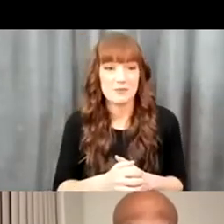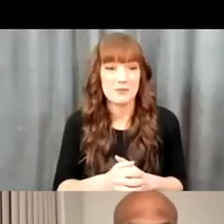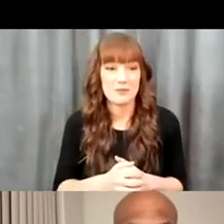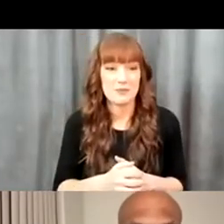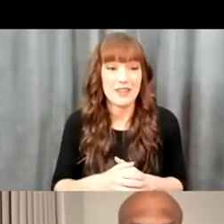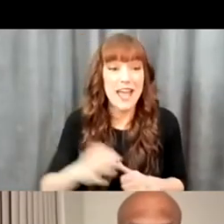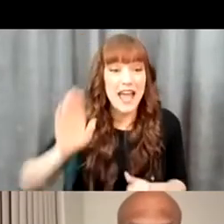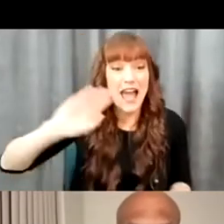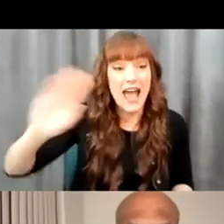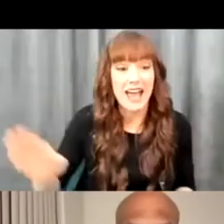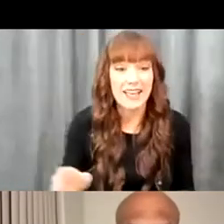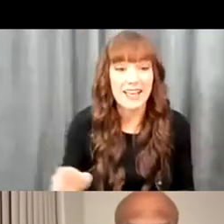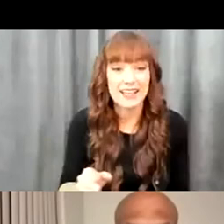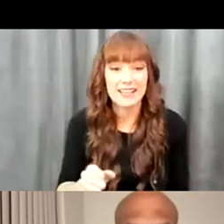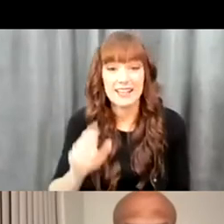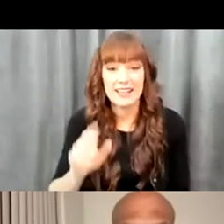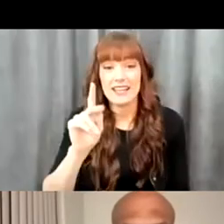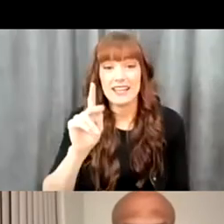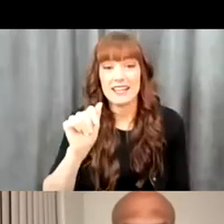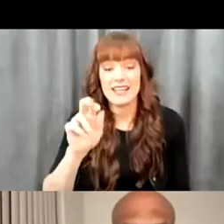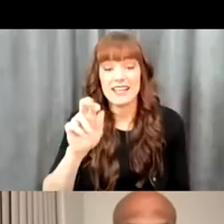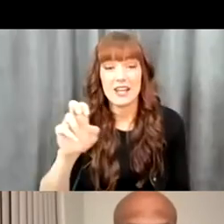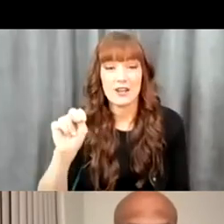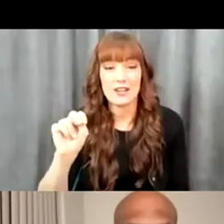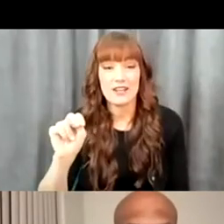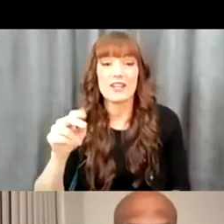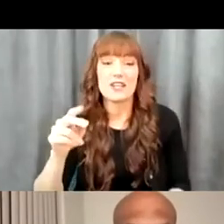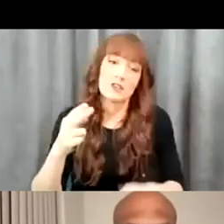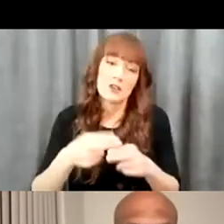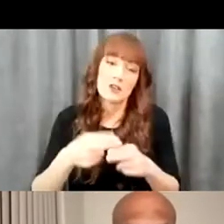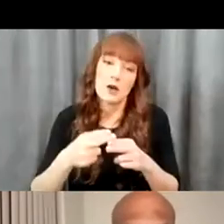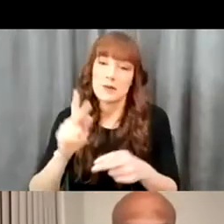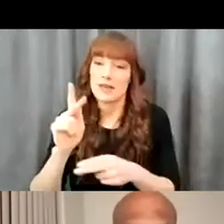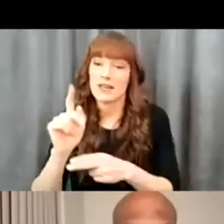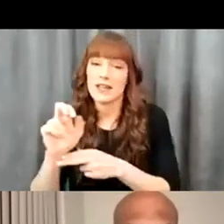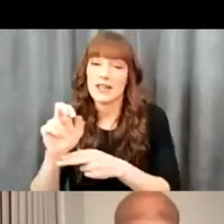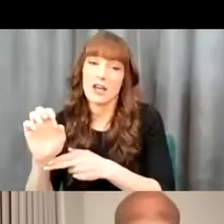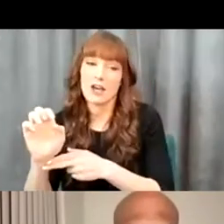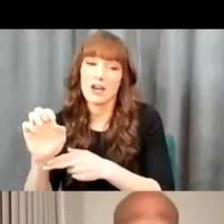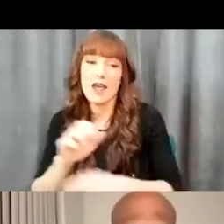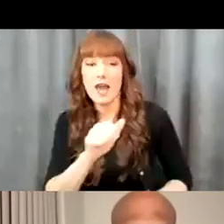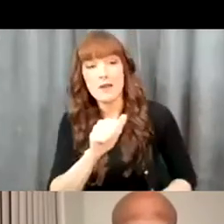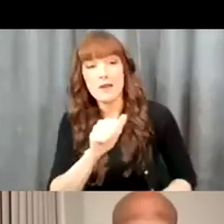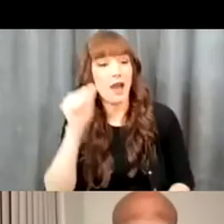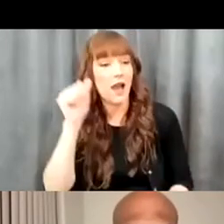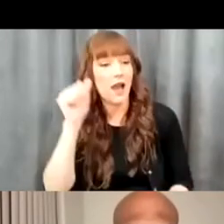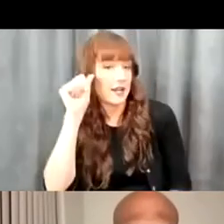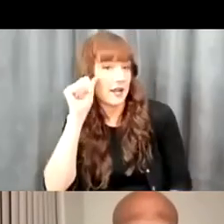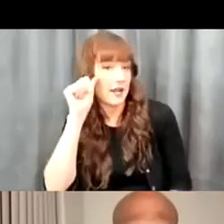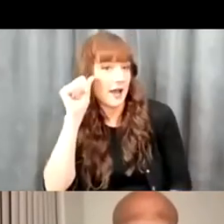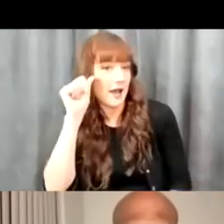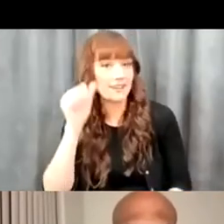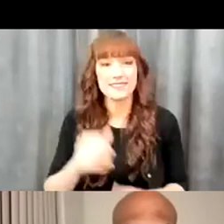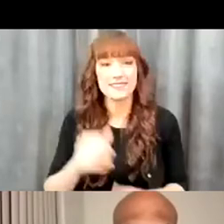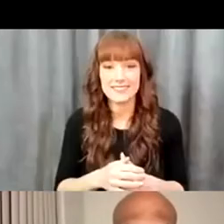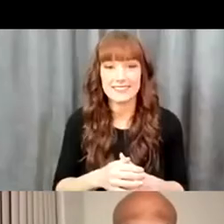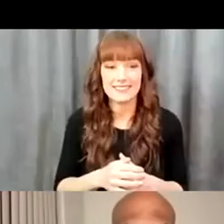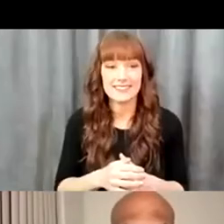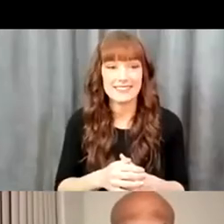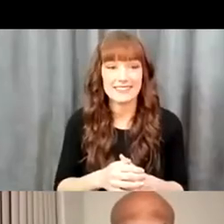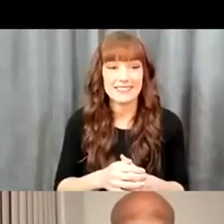Hi, Karen Eilbacher, you can call me Care, playing Anika. Hi, I'm Kim